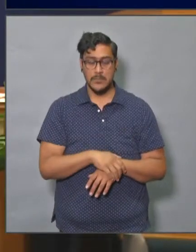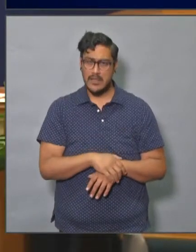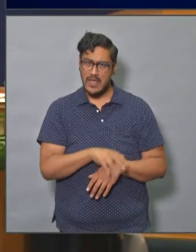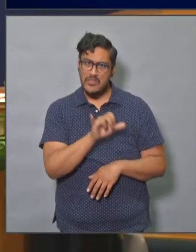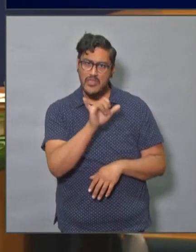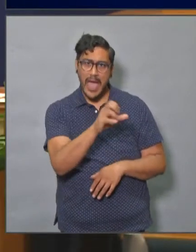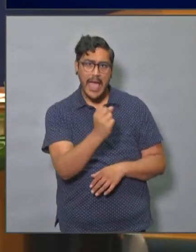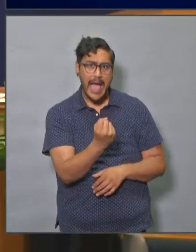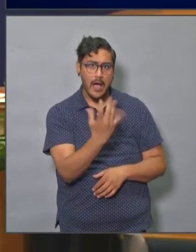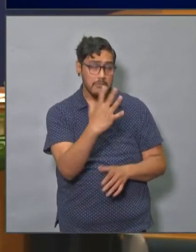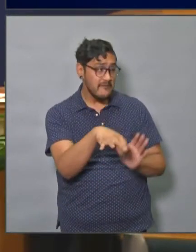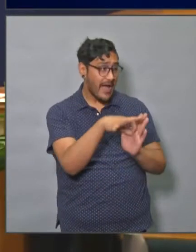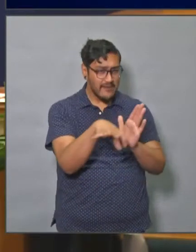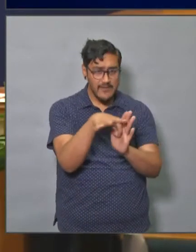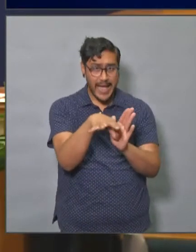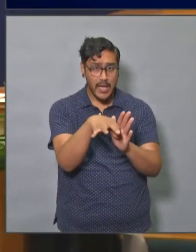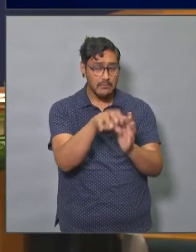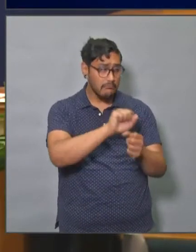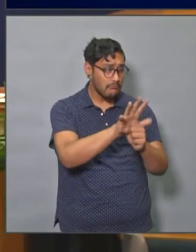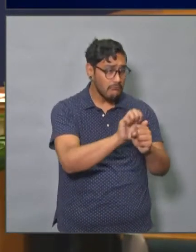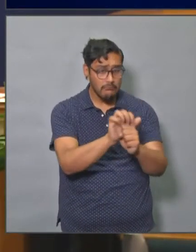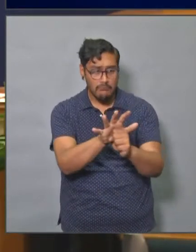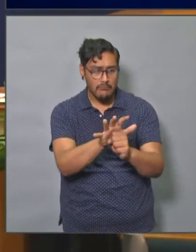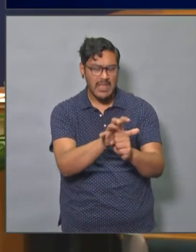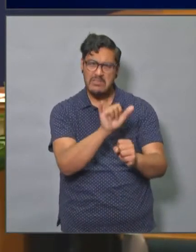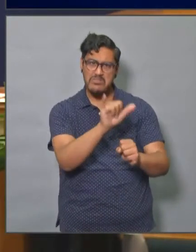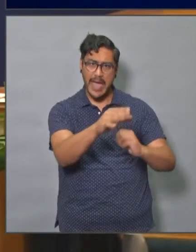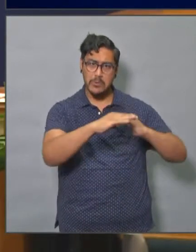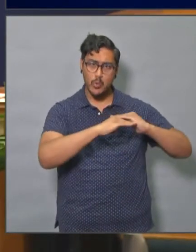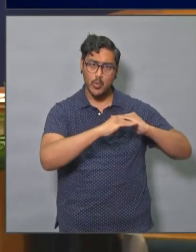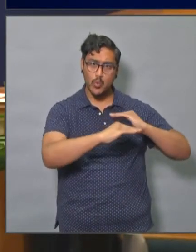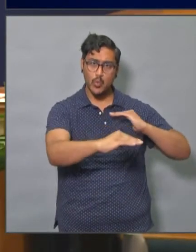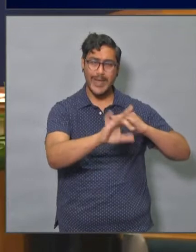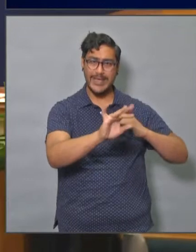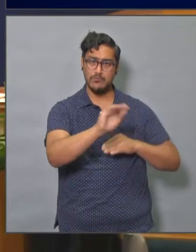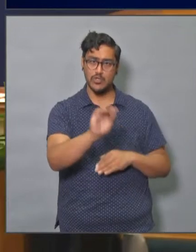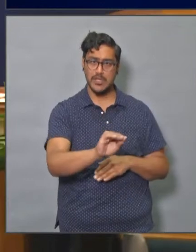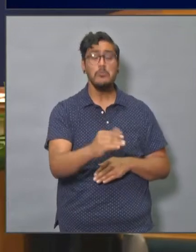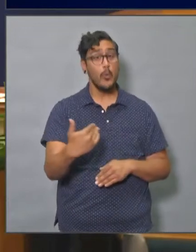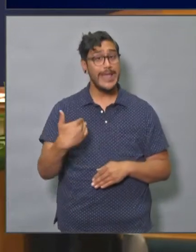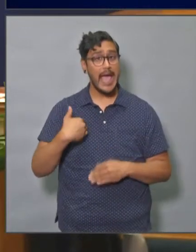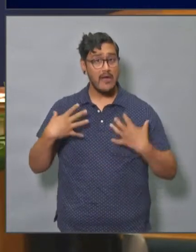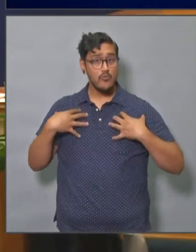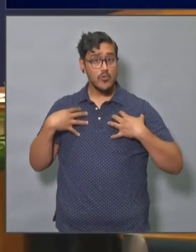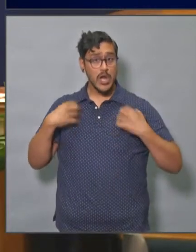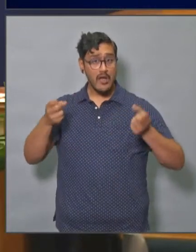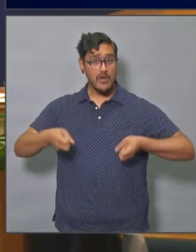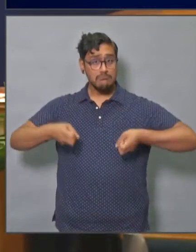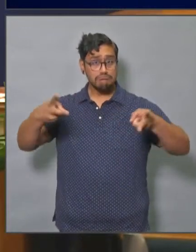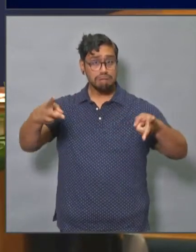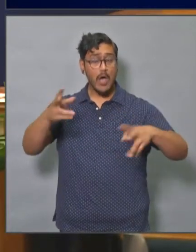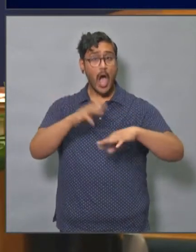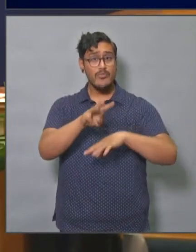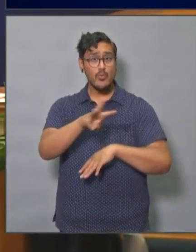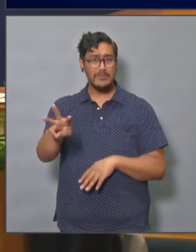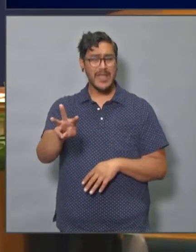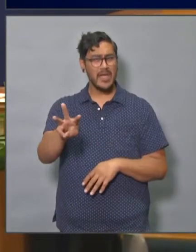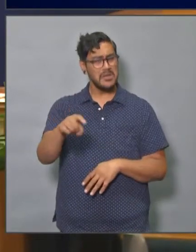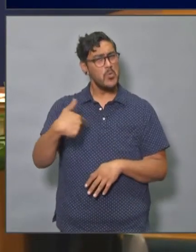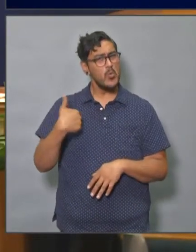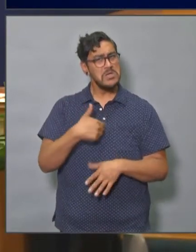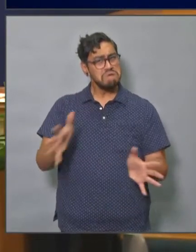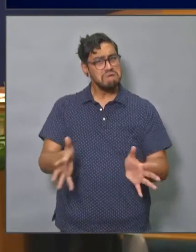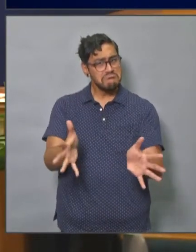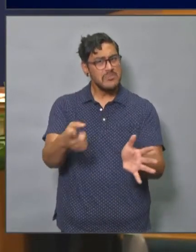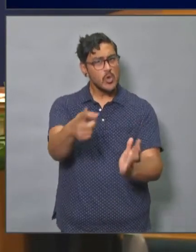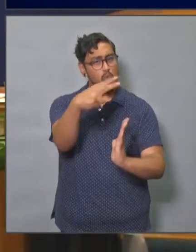rate at about 8%. We do have a recovery dashboard up on our website. I would urge people to go look at it because it only has a